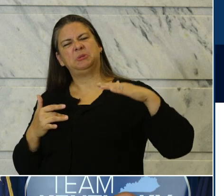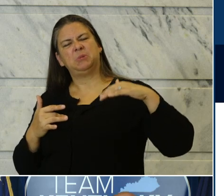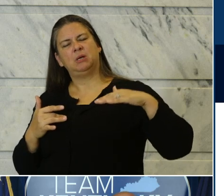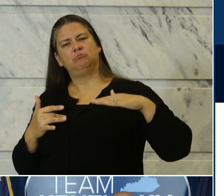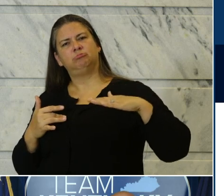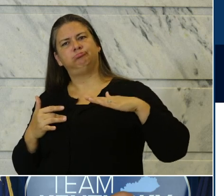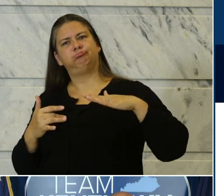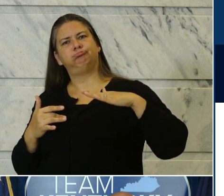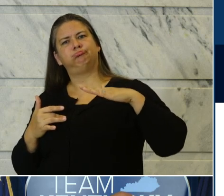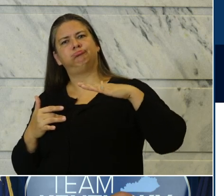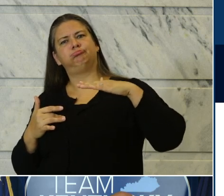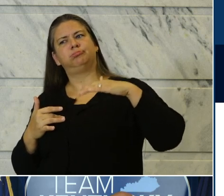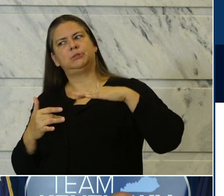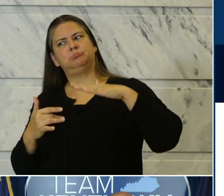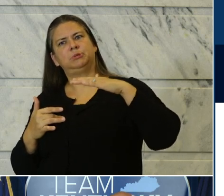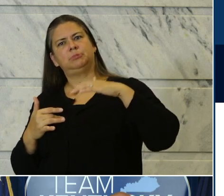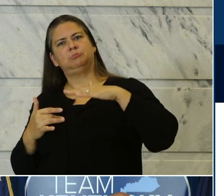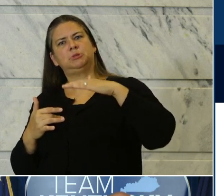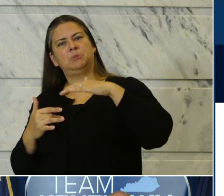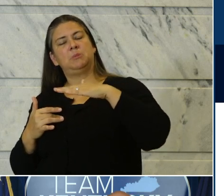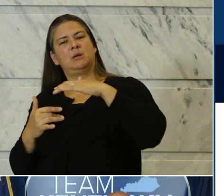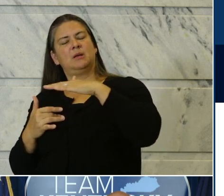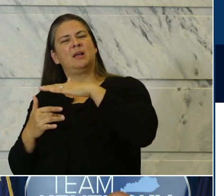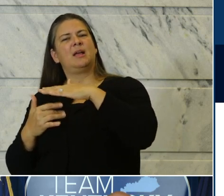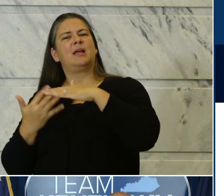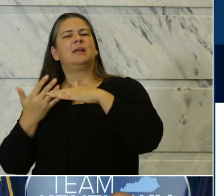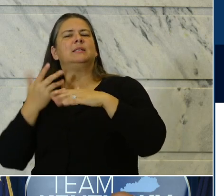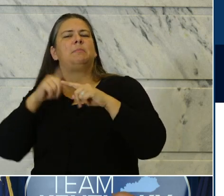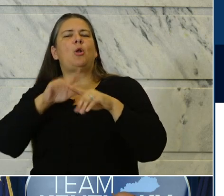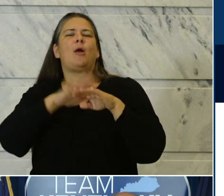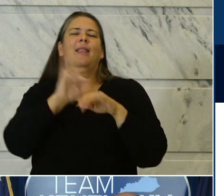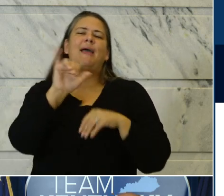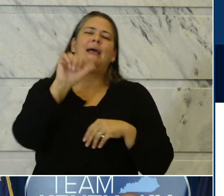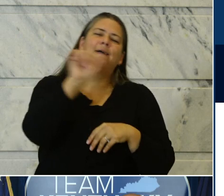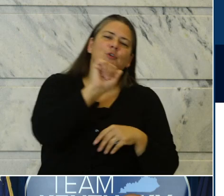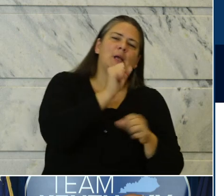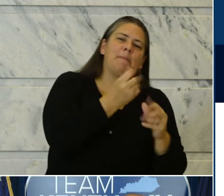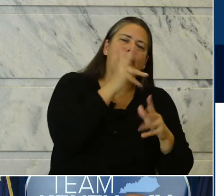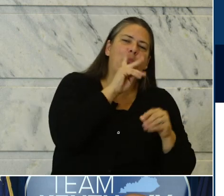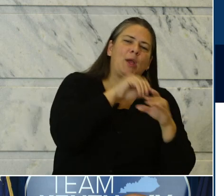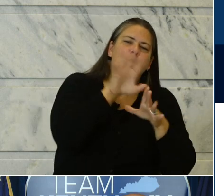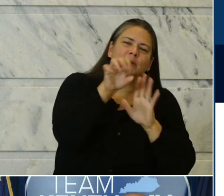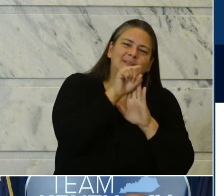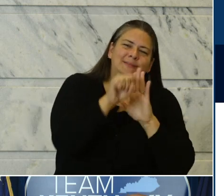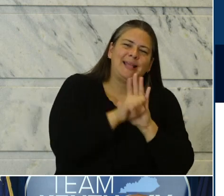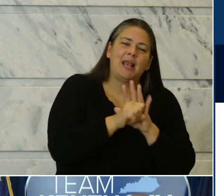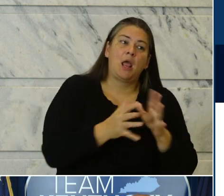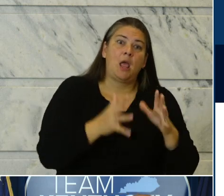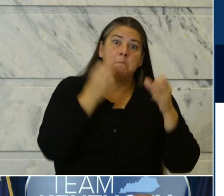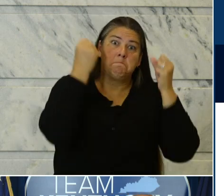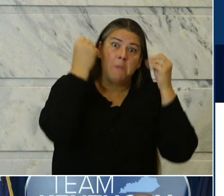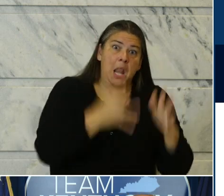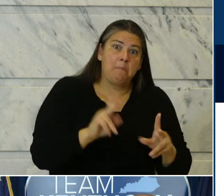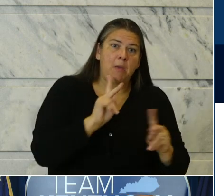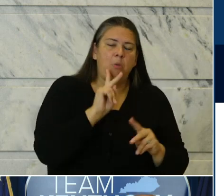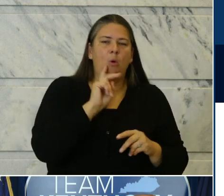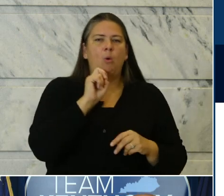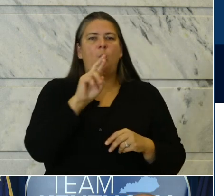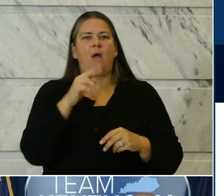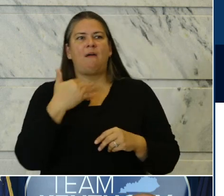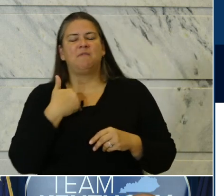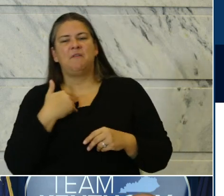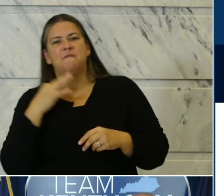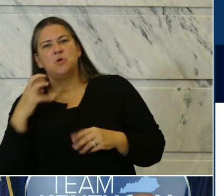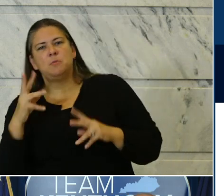to 160 new cases per million per day. But here's the challenge. The good news is we're not exponentially growing. The bad news is if you were to draw a